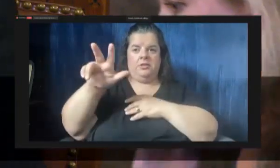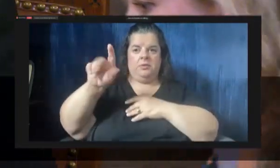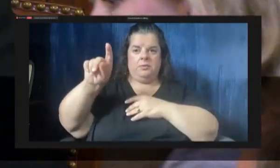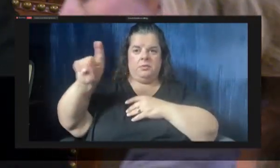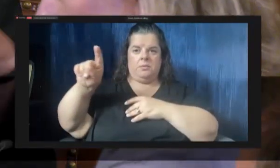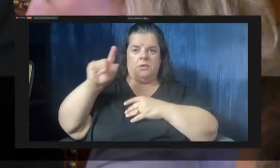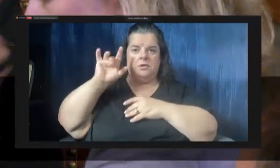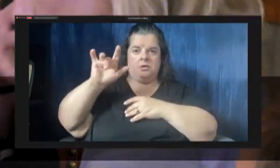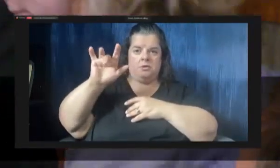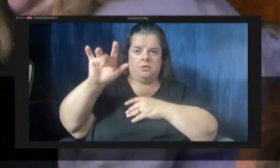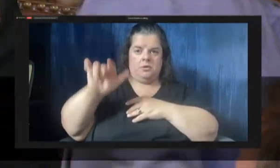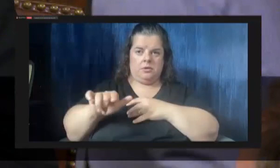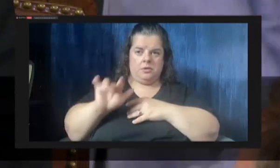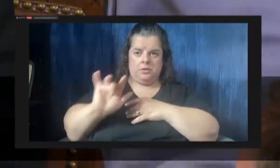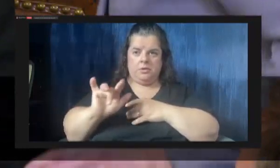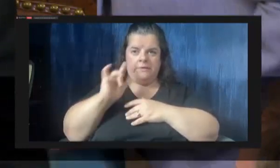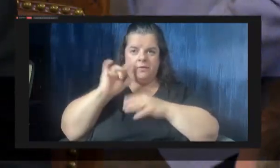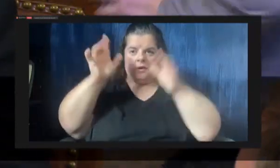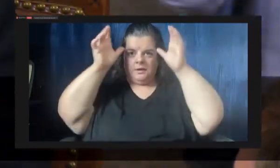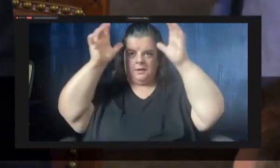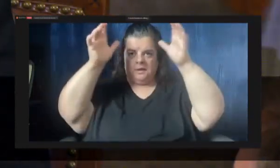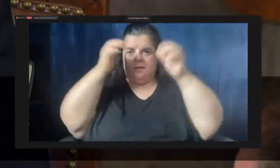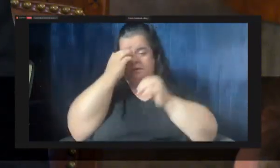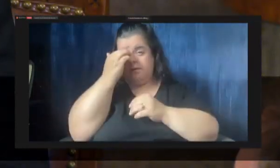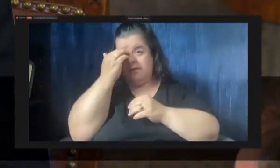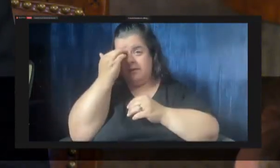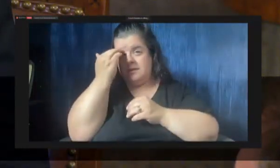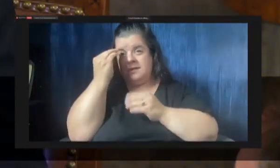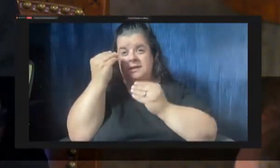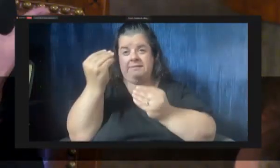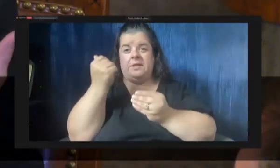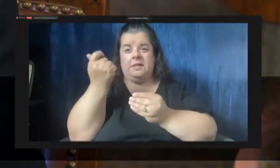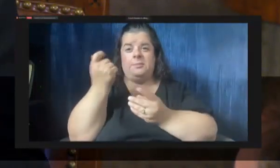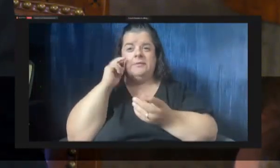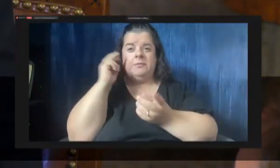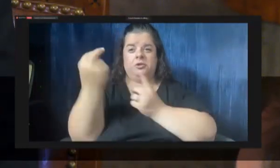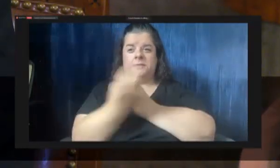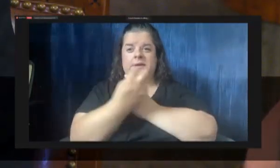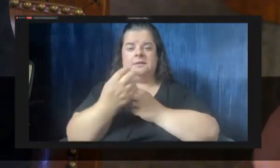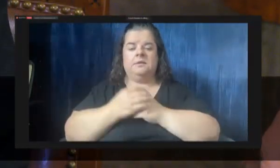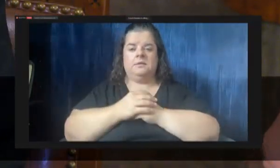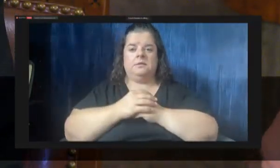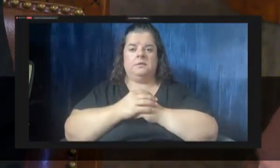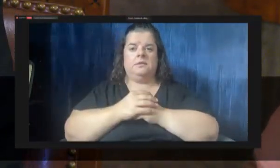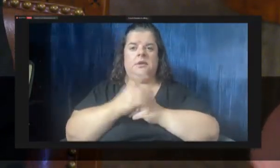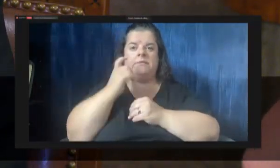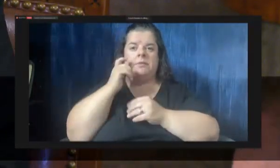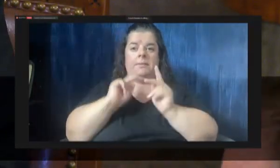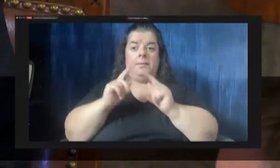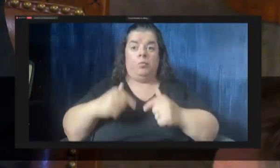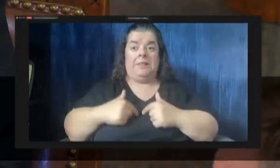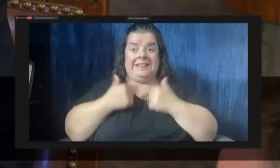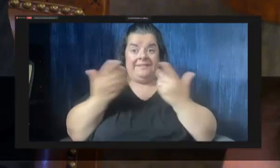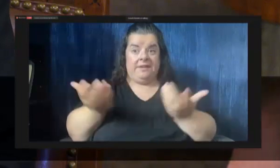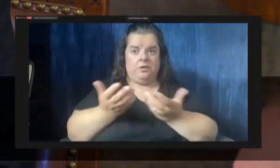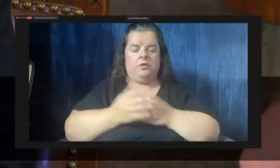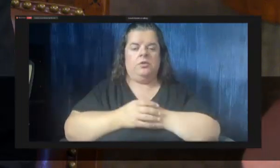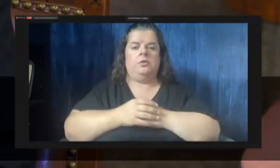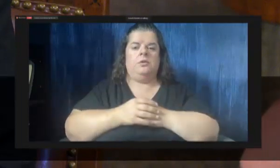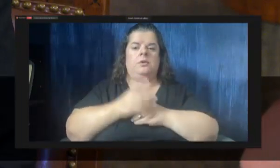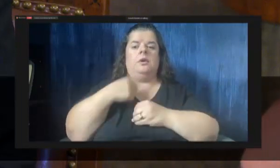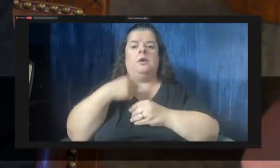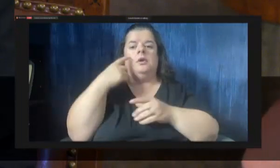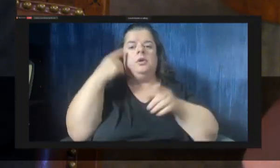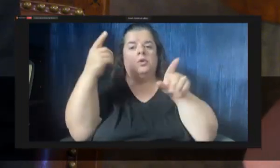deer. So that's just to kind of give a little bit of perspective to from the residents. I agree too, and